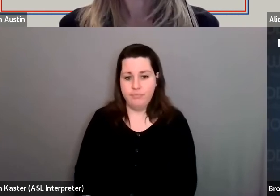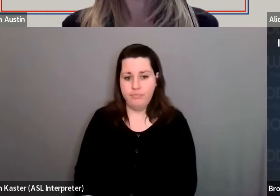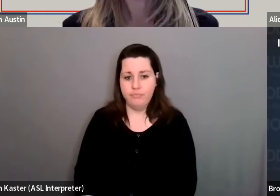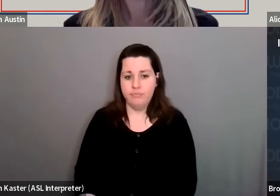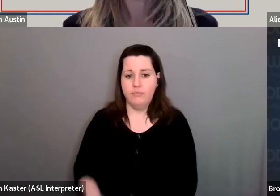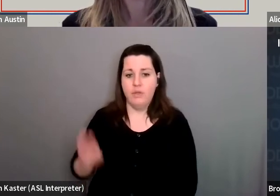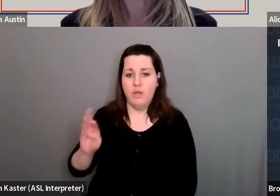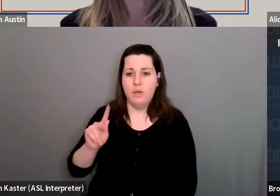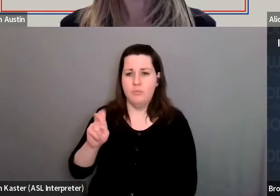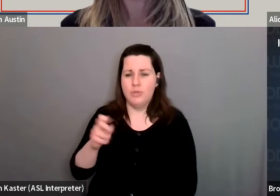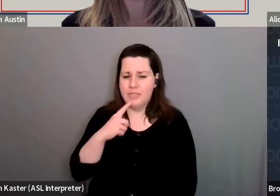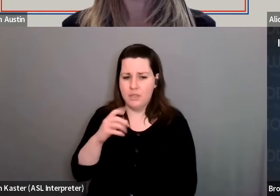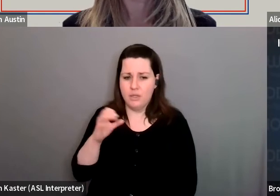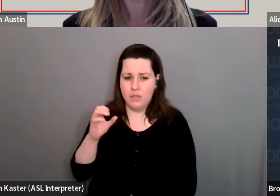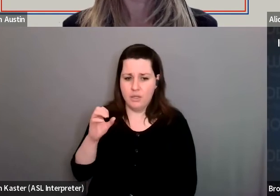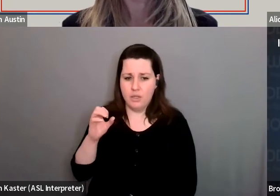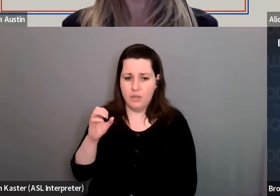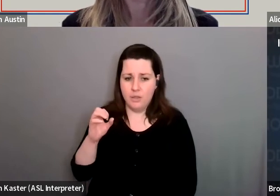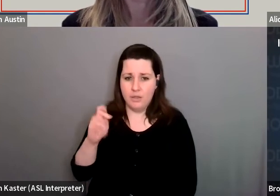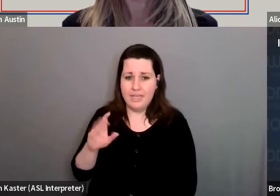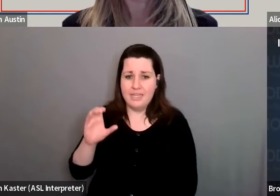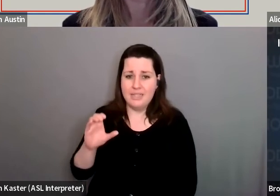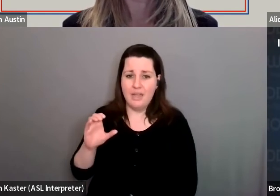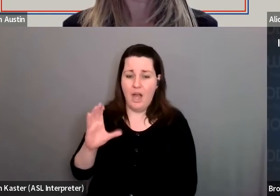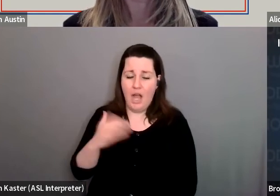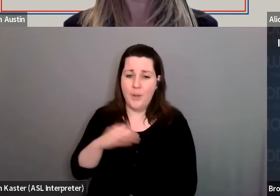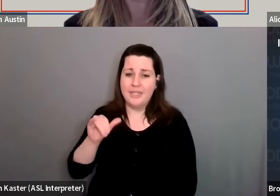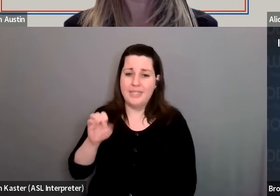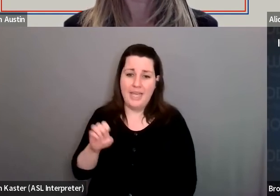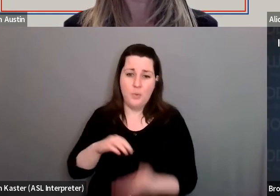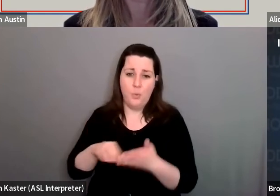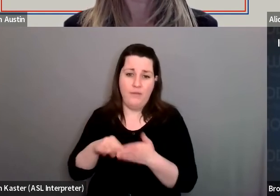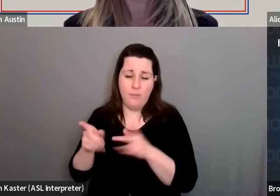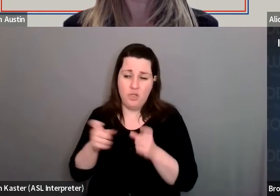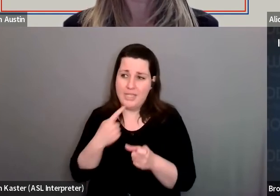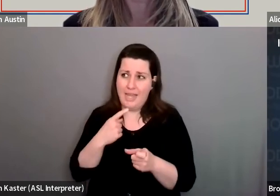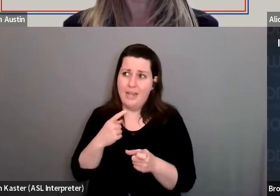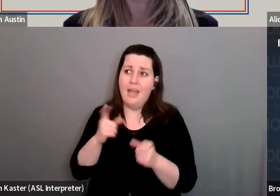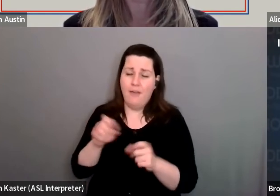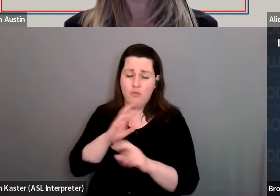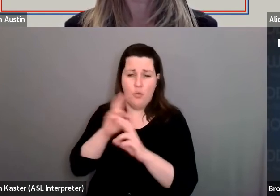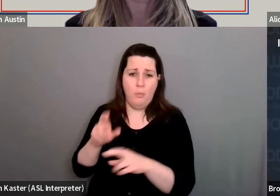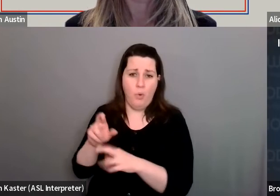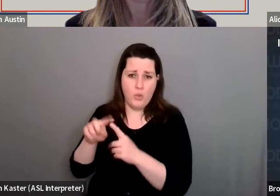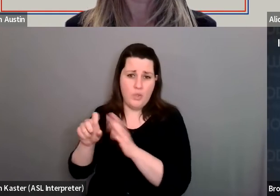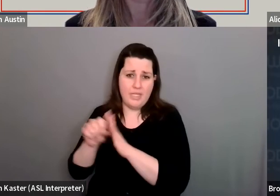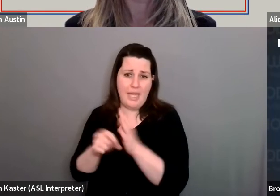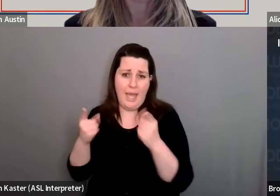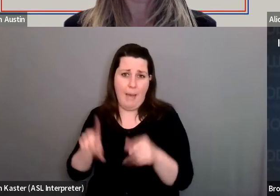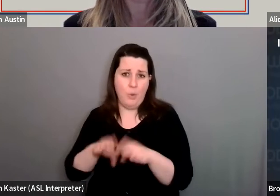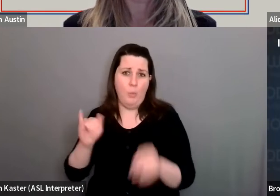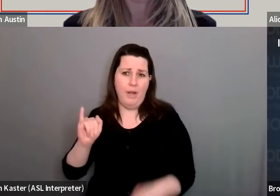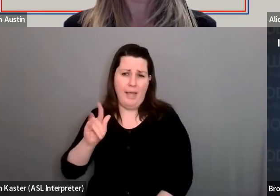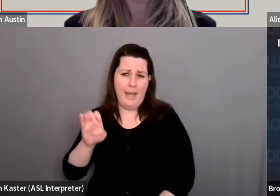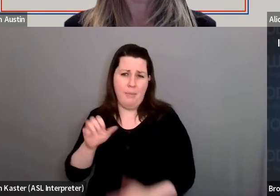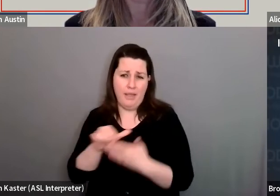Okay, our HCBS waiver case manager said that we need to report to the state when we open an IAble account. Is that